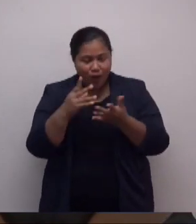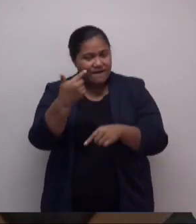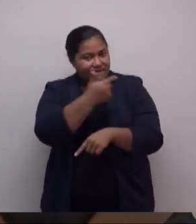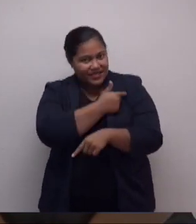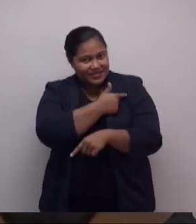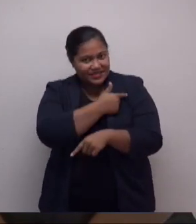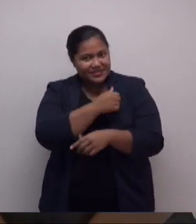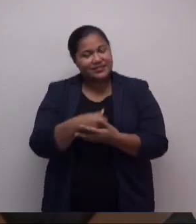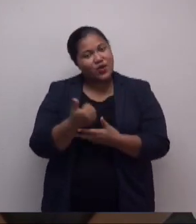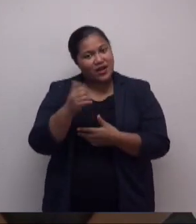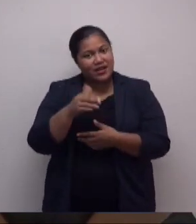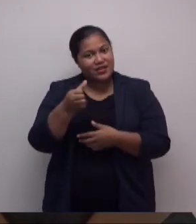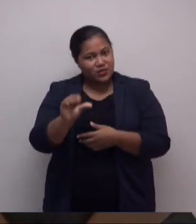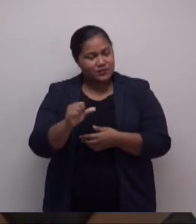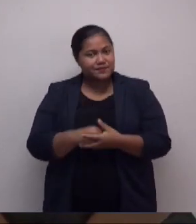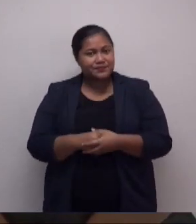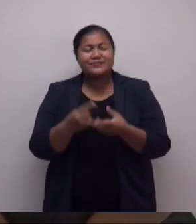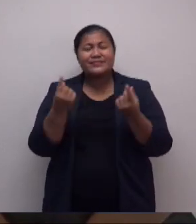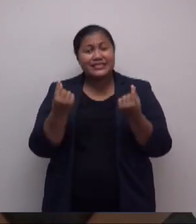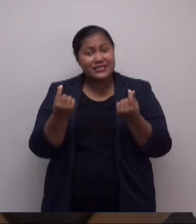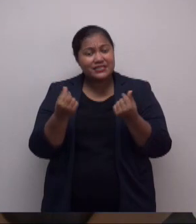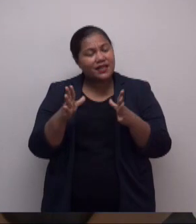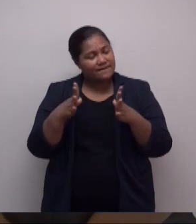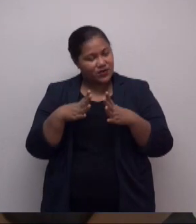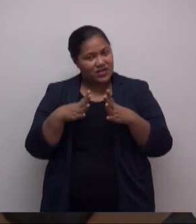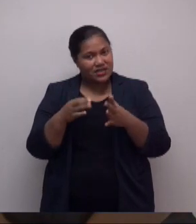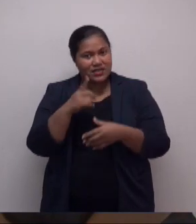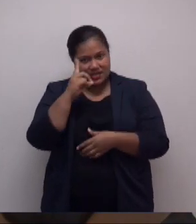their patrons. It's easy and it's free.